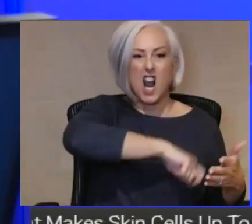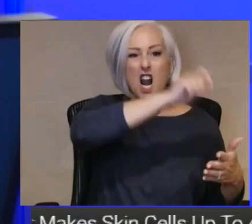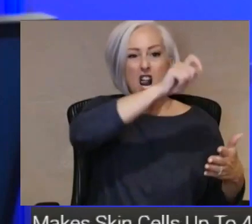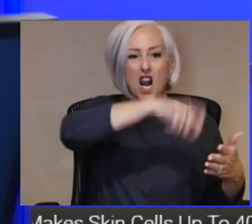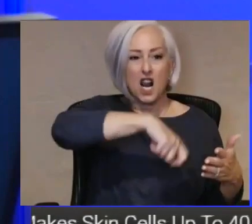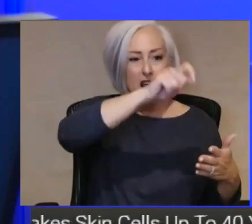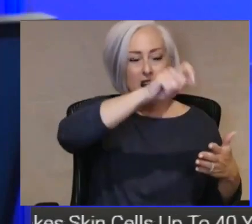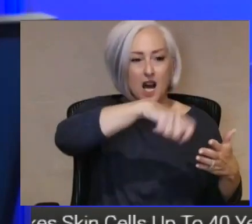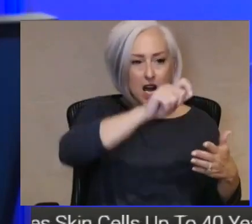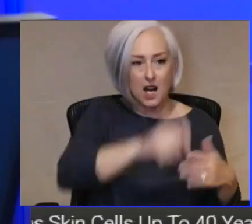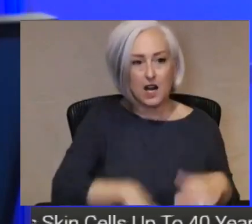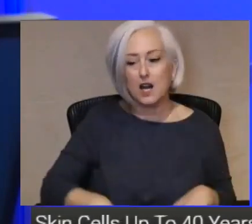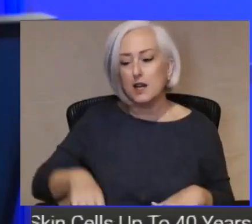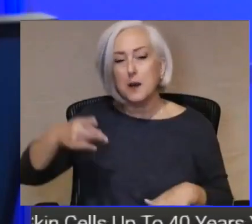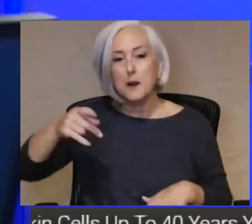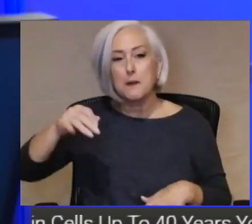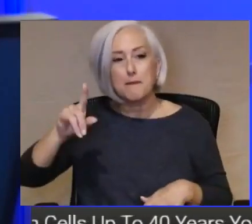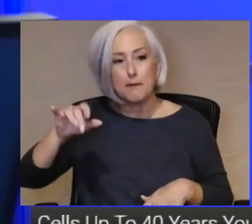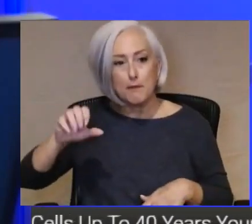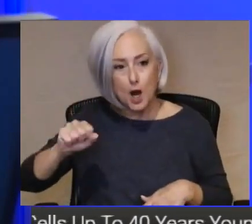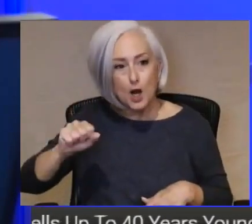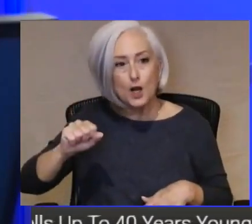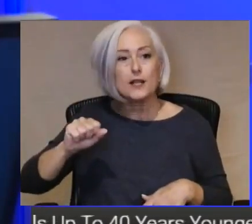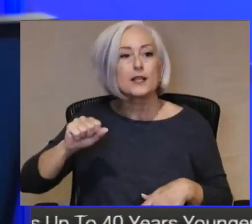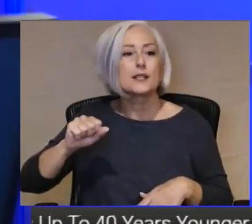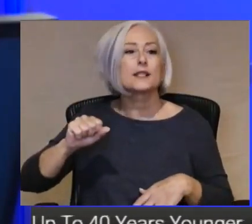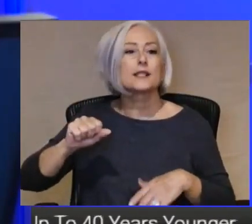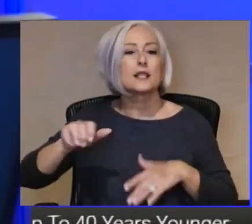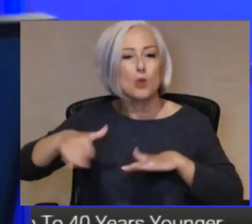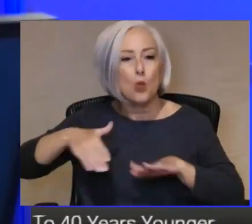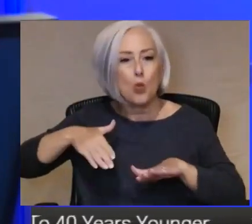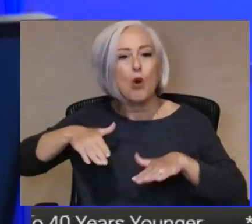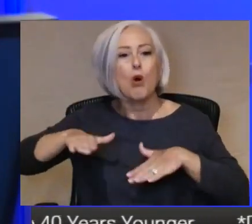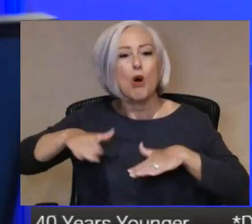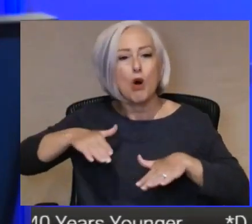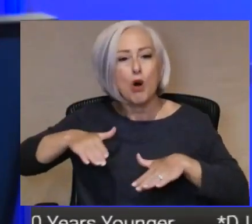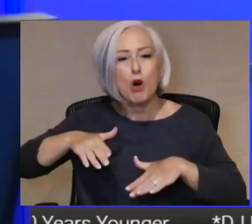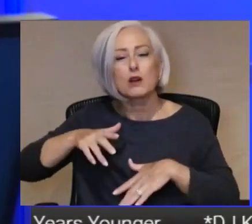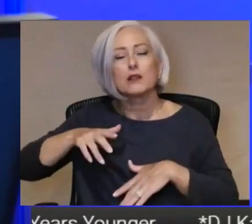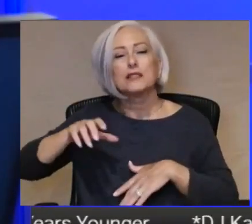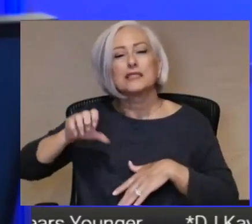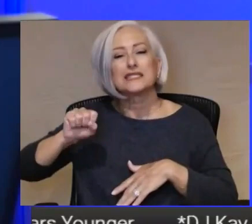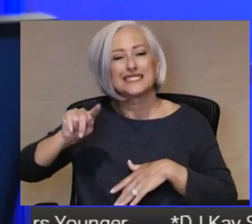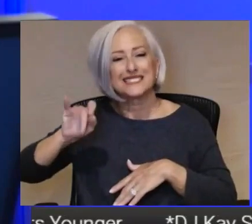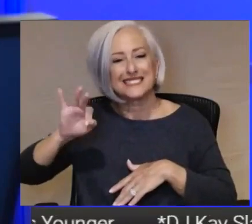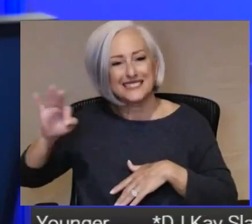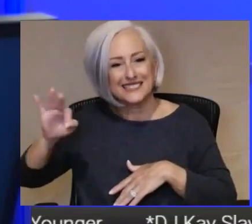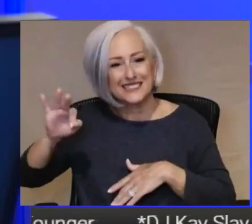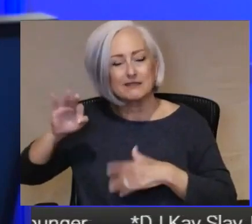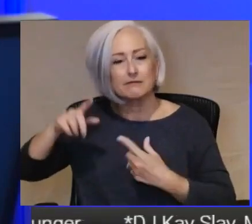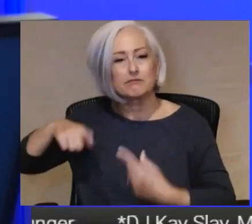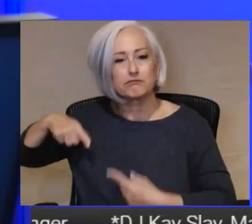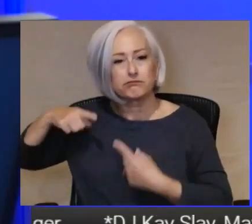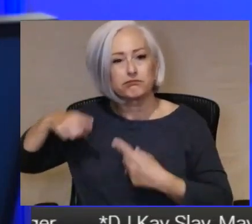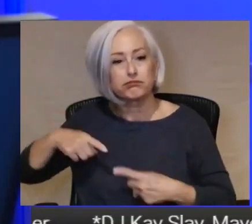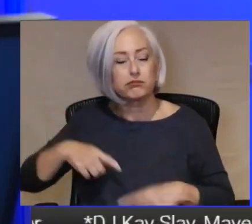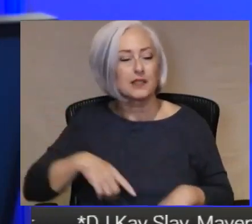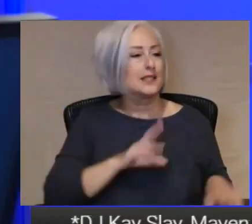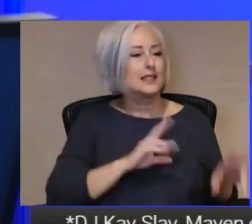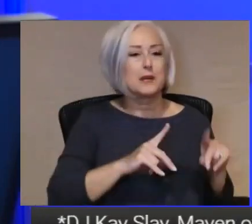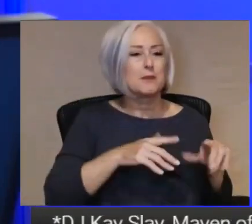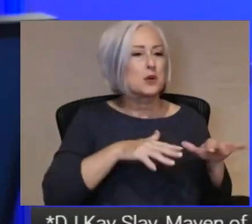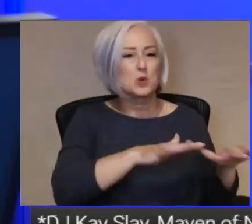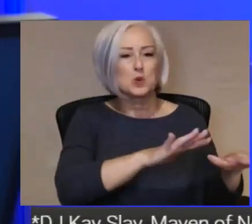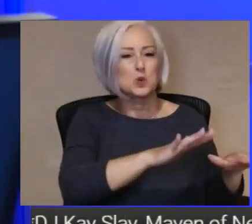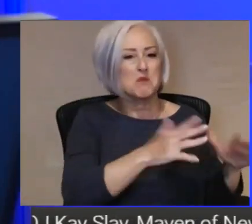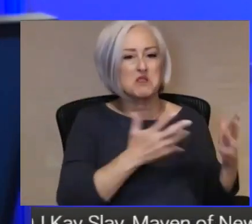have slowness, they have stiffness, they have walking difficulty. Patients with essential tremor really purely have tremor. Then we look at what body part